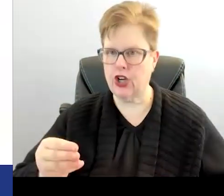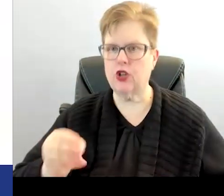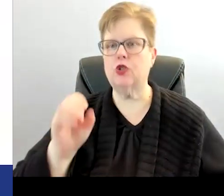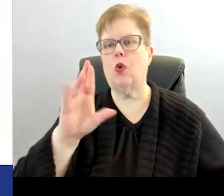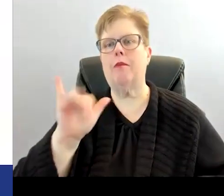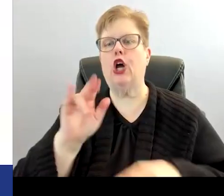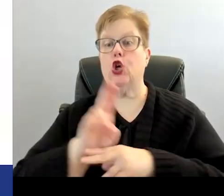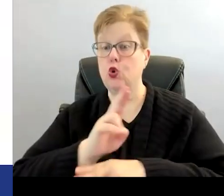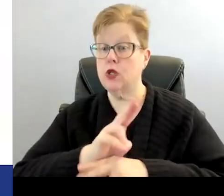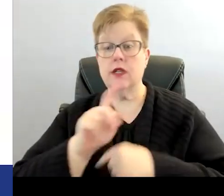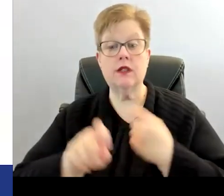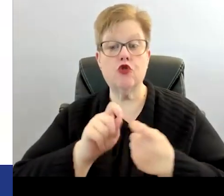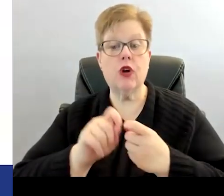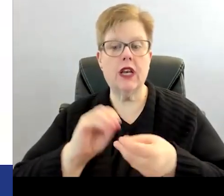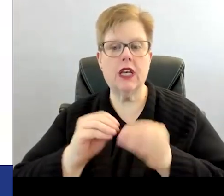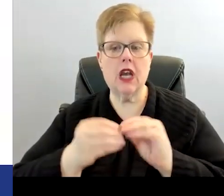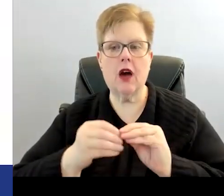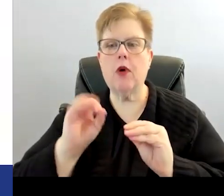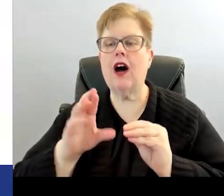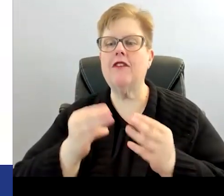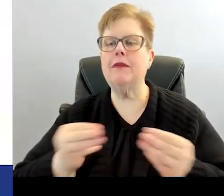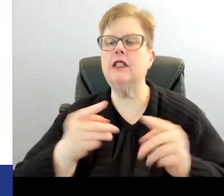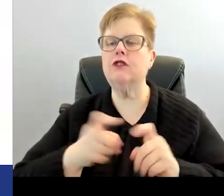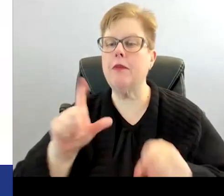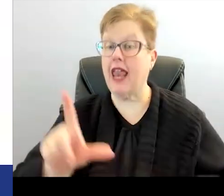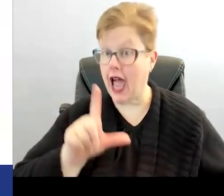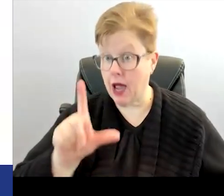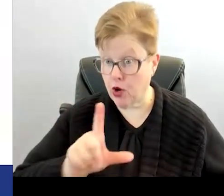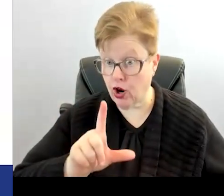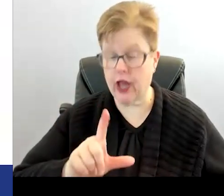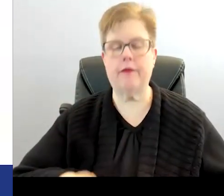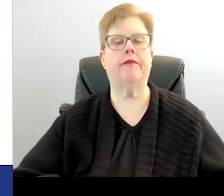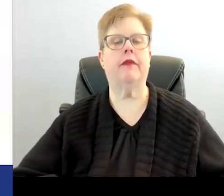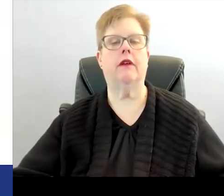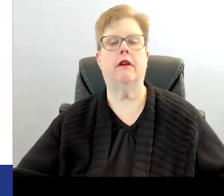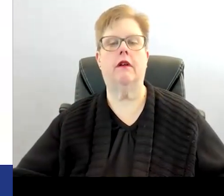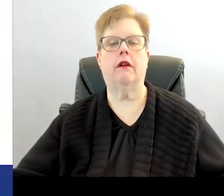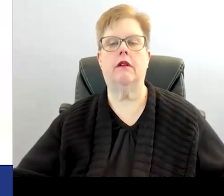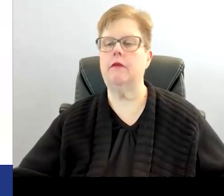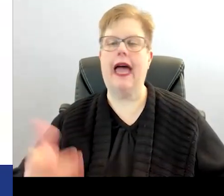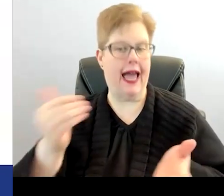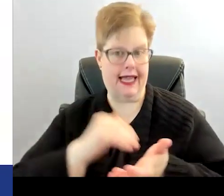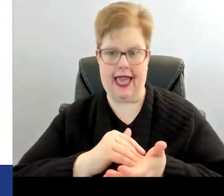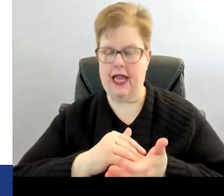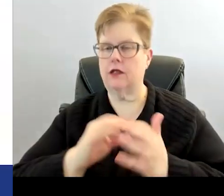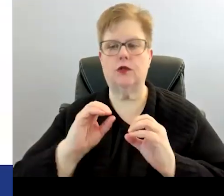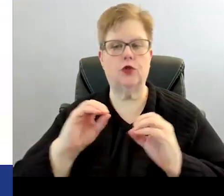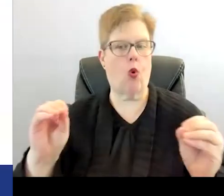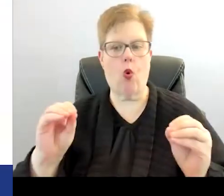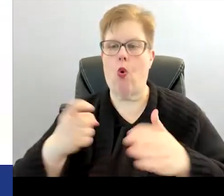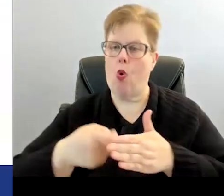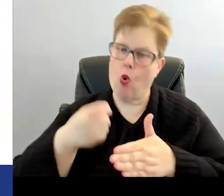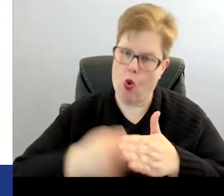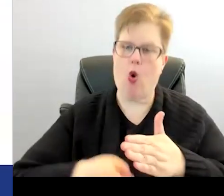using a certain number of materials from the library. But again, there are no